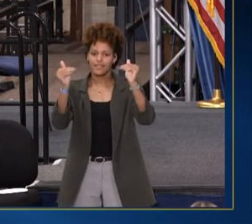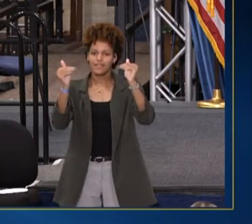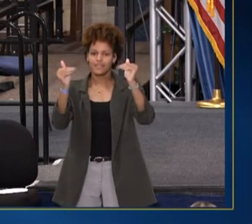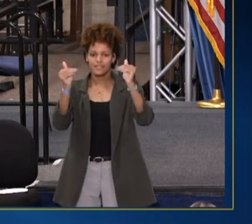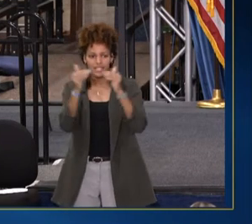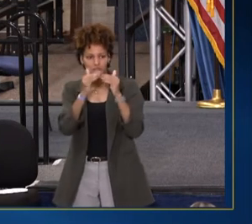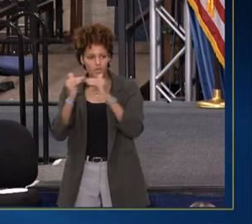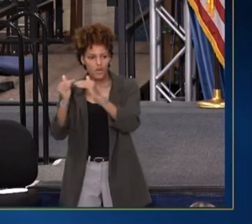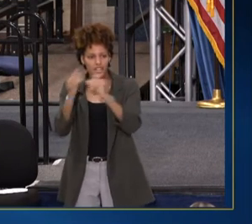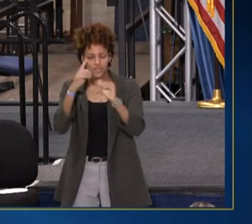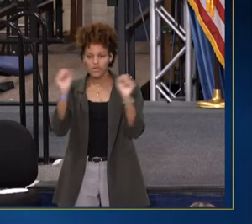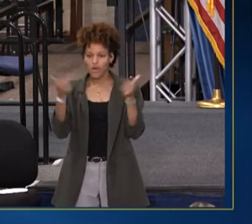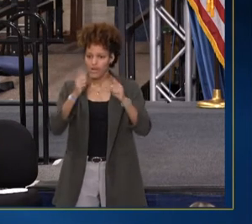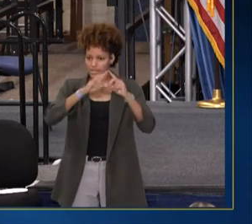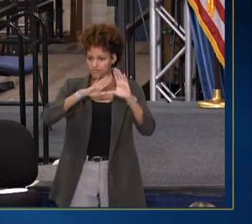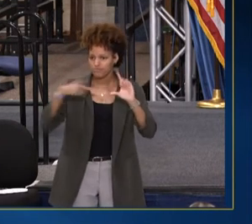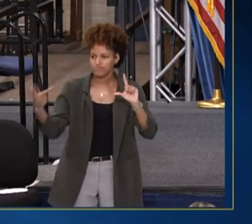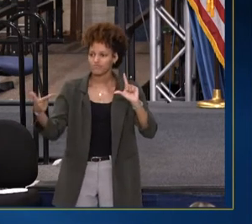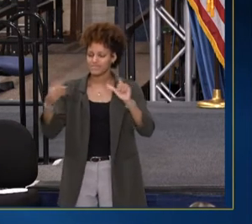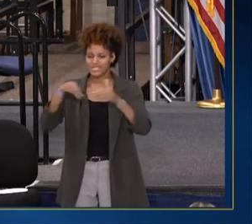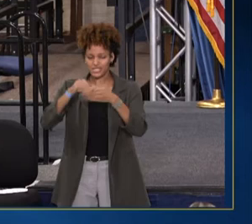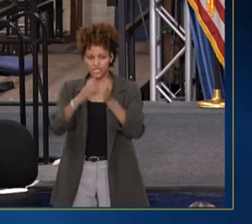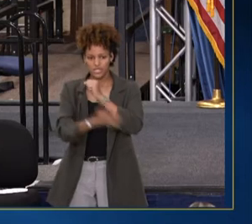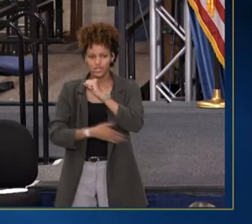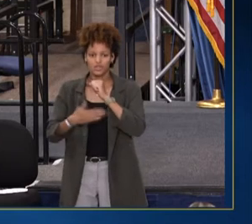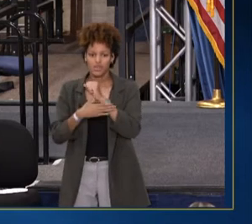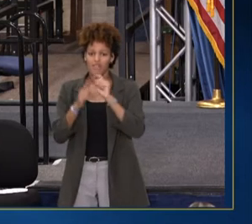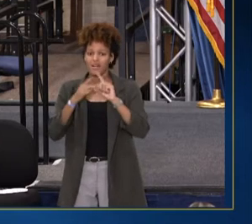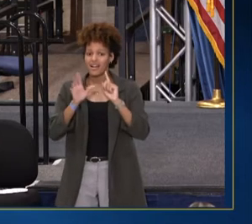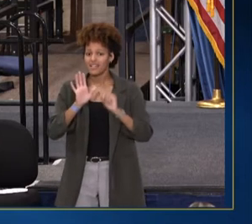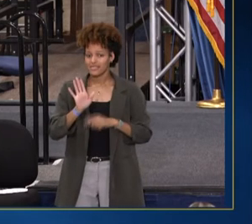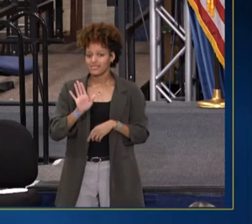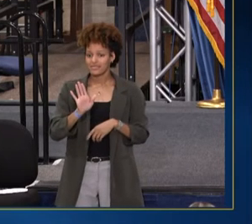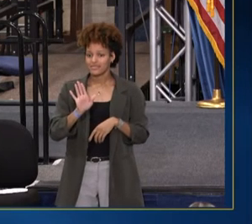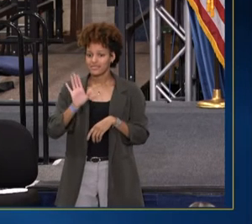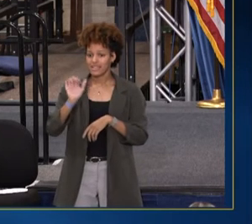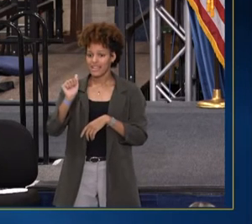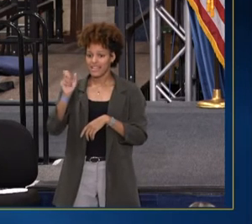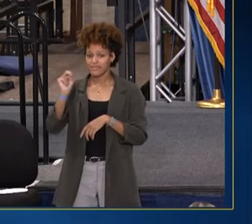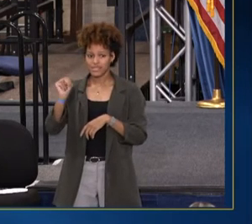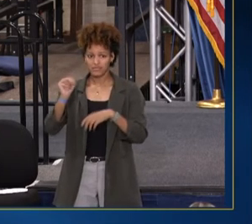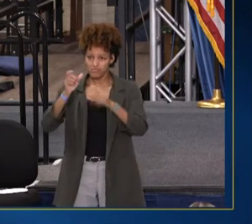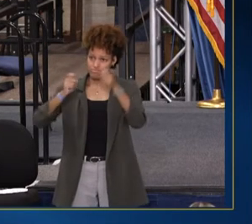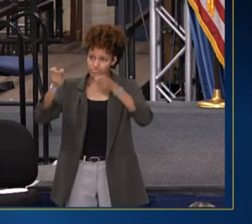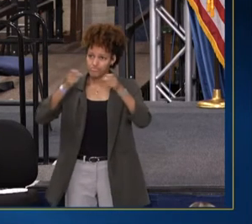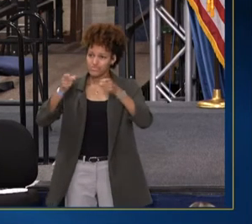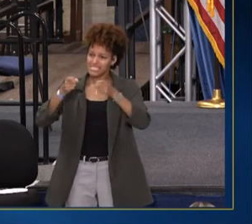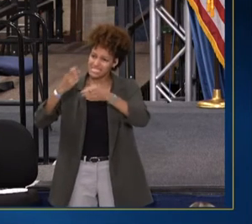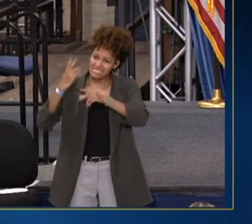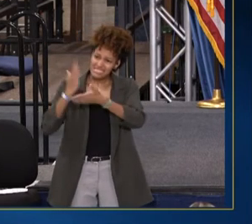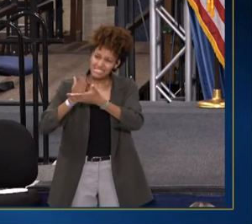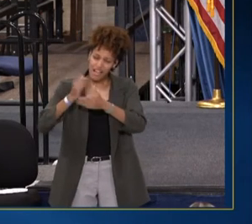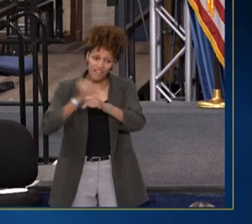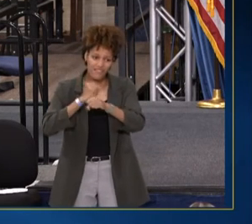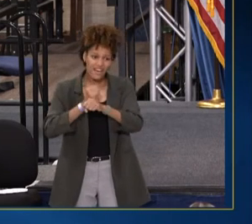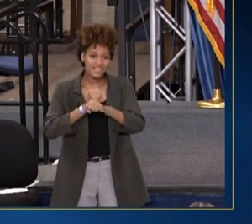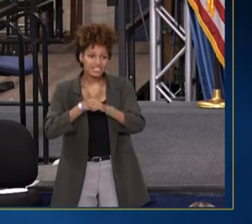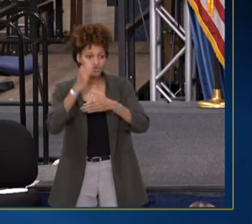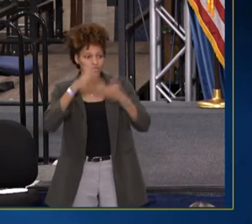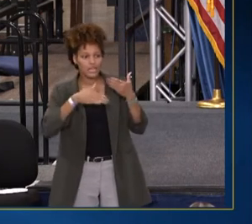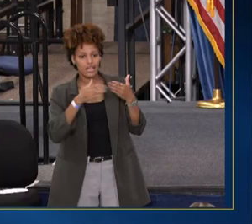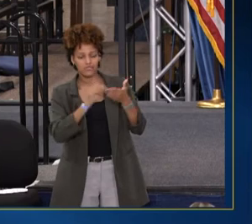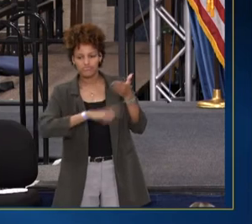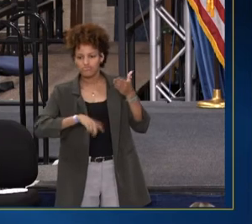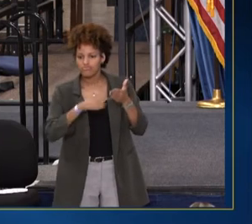people across the country. But the bottom line is this: the administration will never stop fighting to end discrimination, to